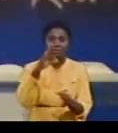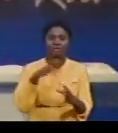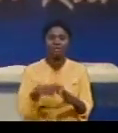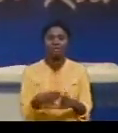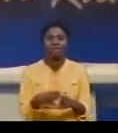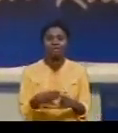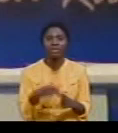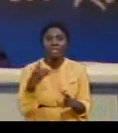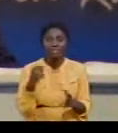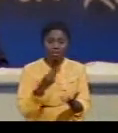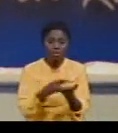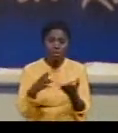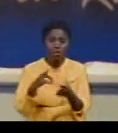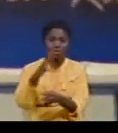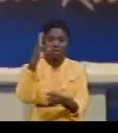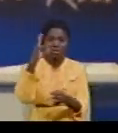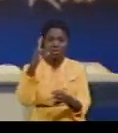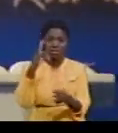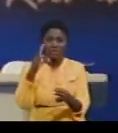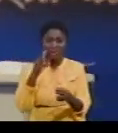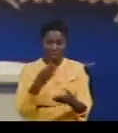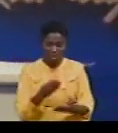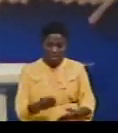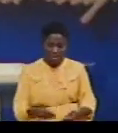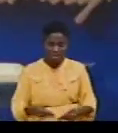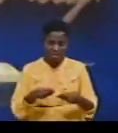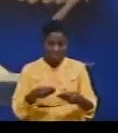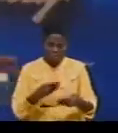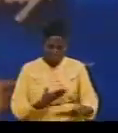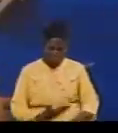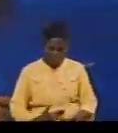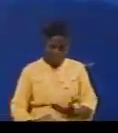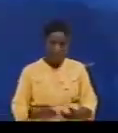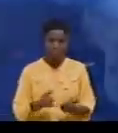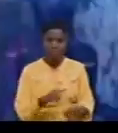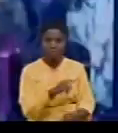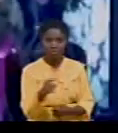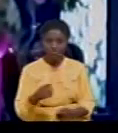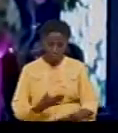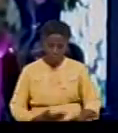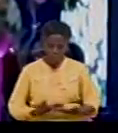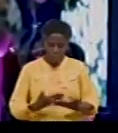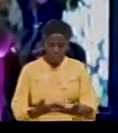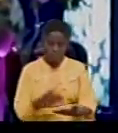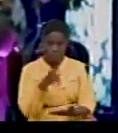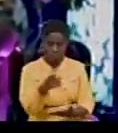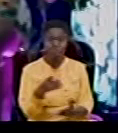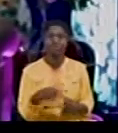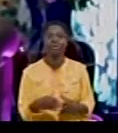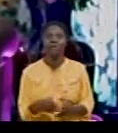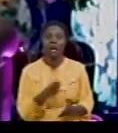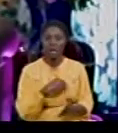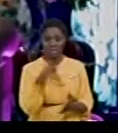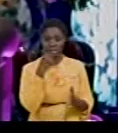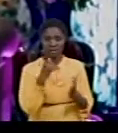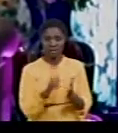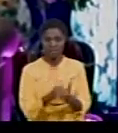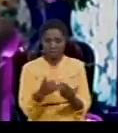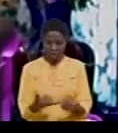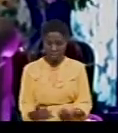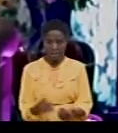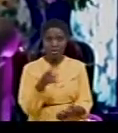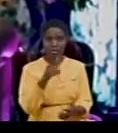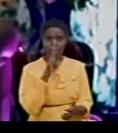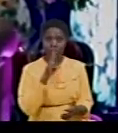the Holy Ghost giving birth to you and saying, now, you have been in the